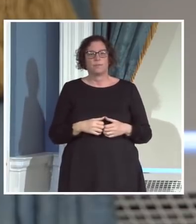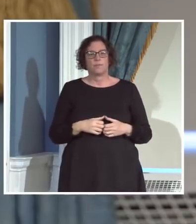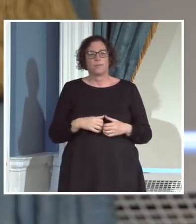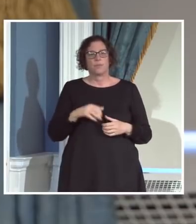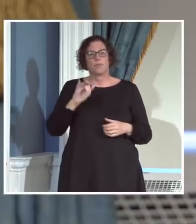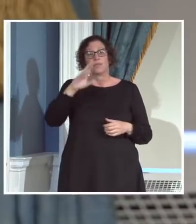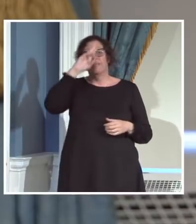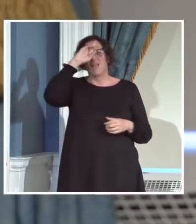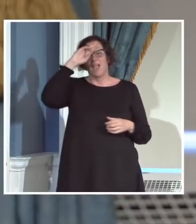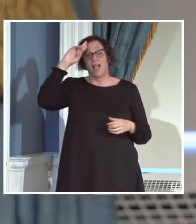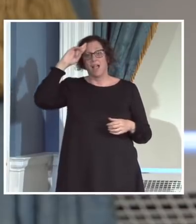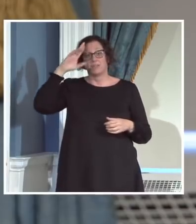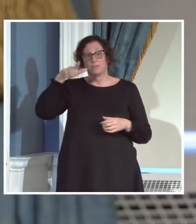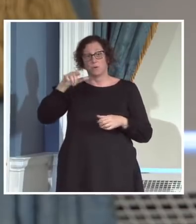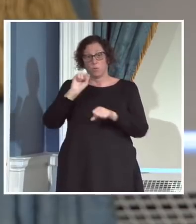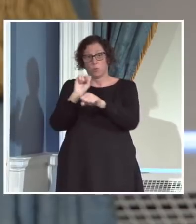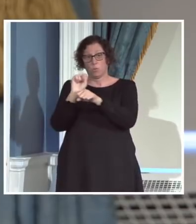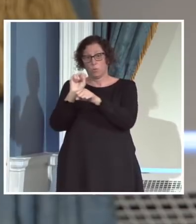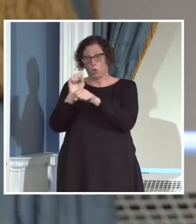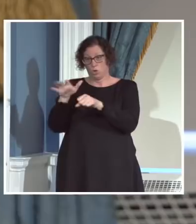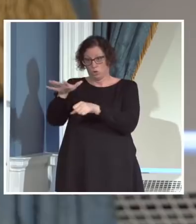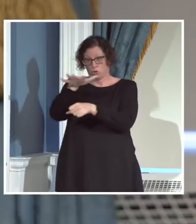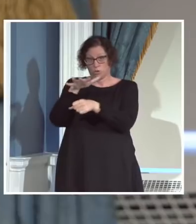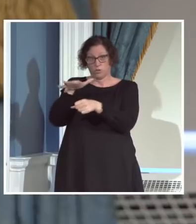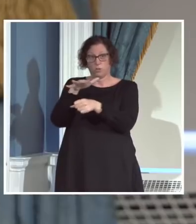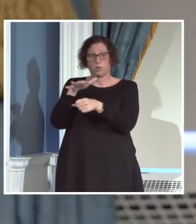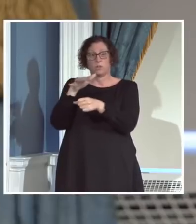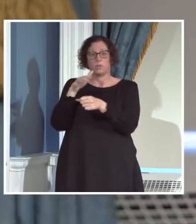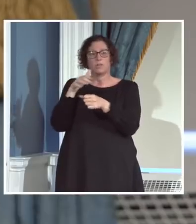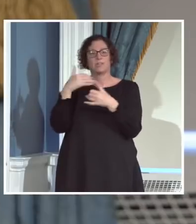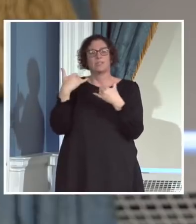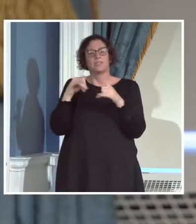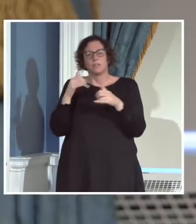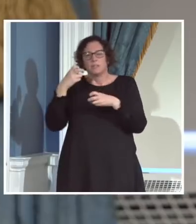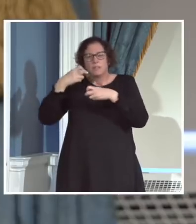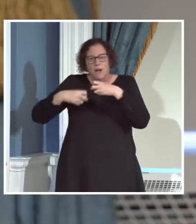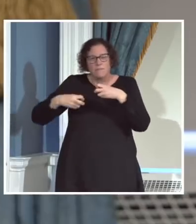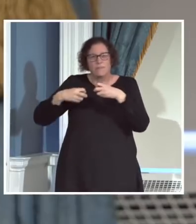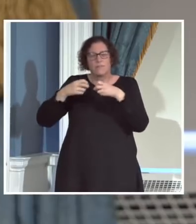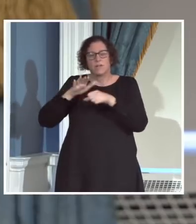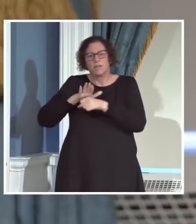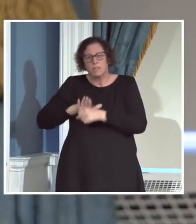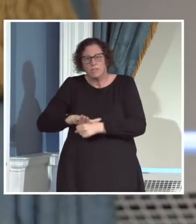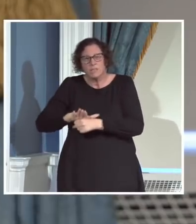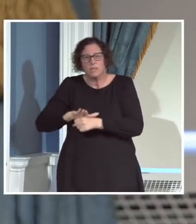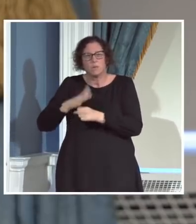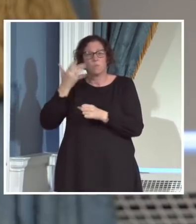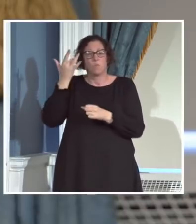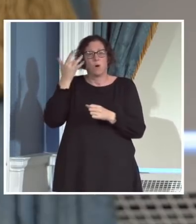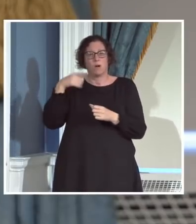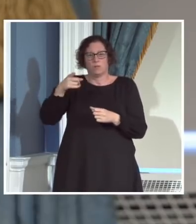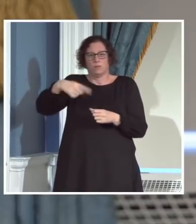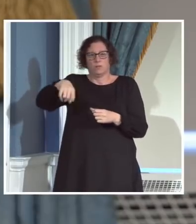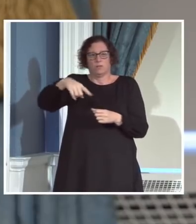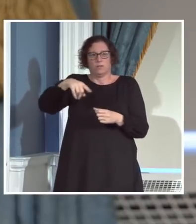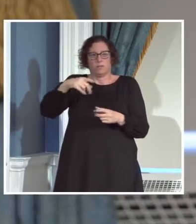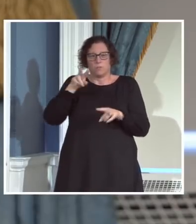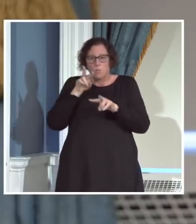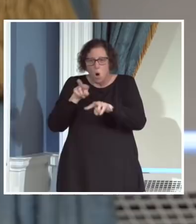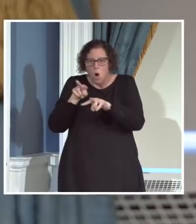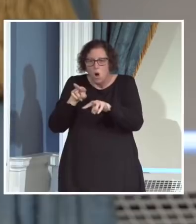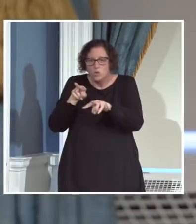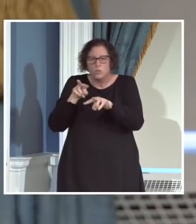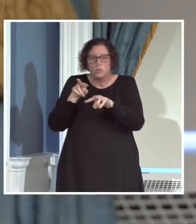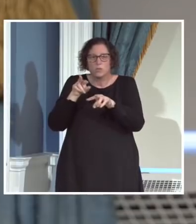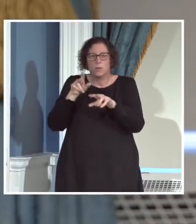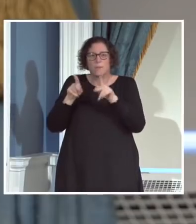the people who are so sick on the ventilators. The reality is, again, most of us are going to be, who are